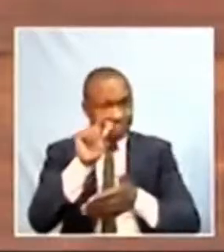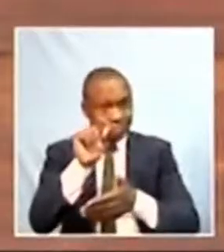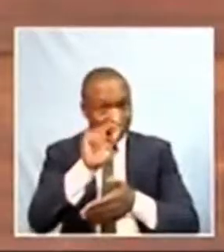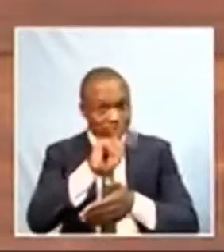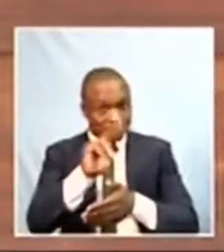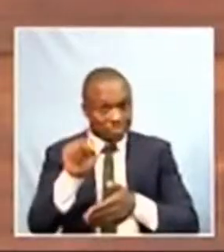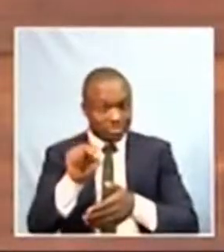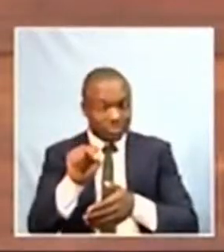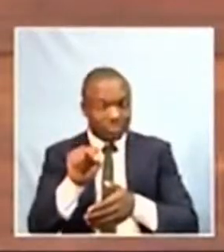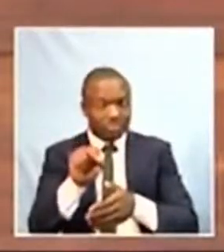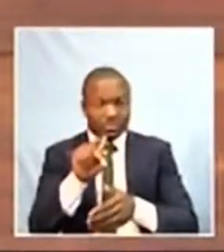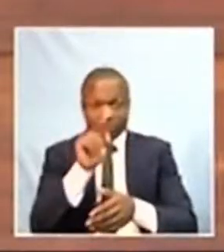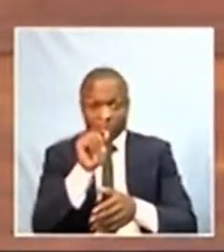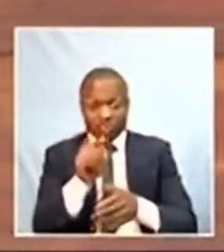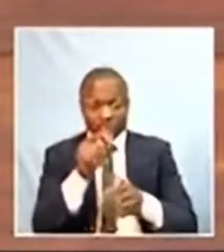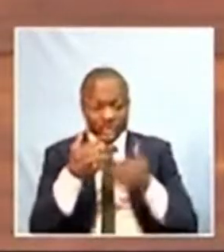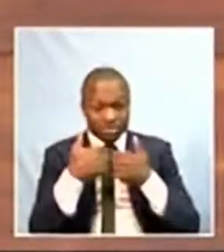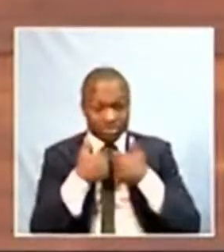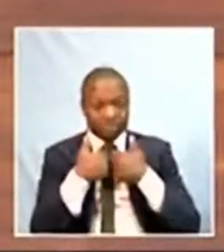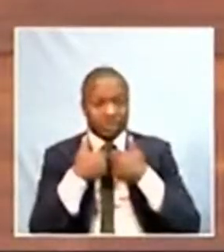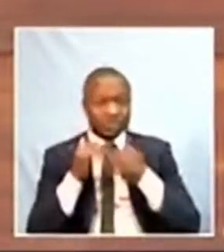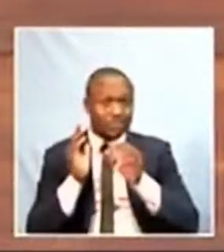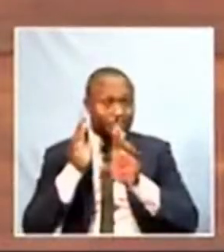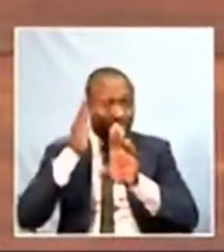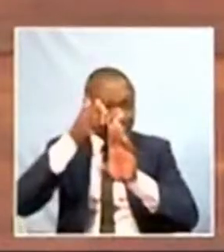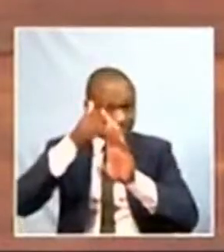Again, you have that specific